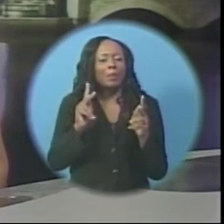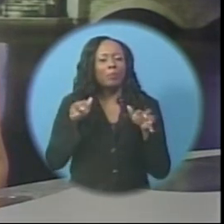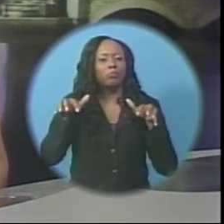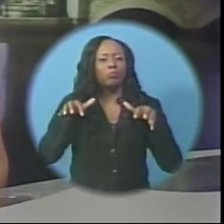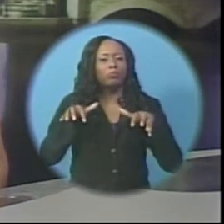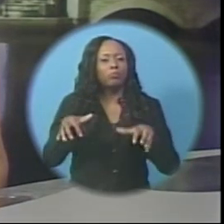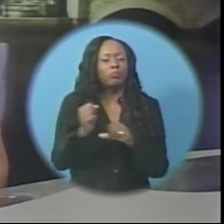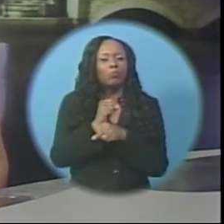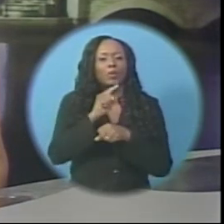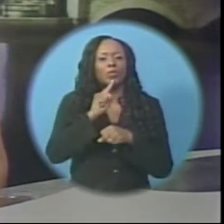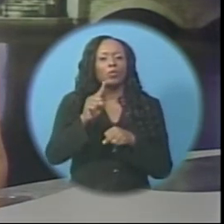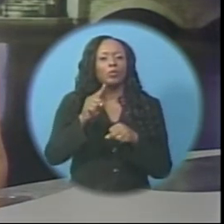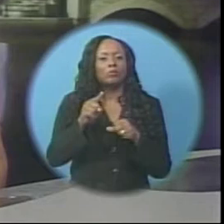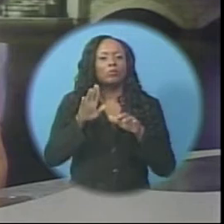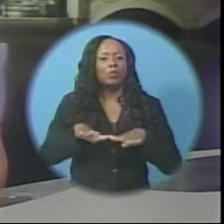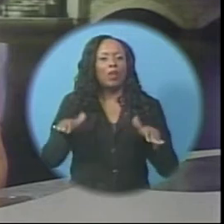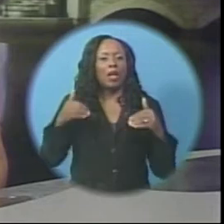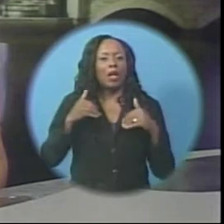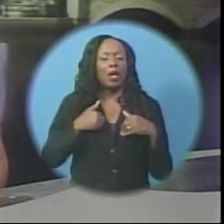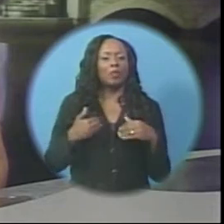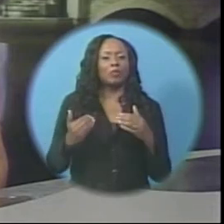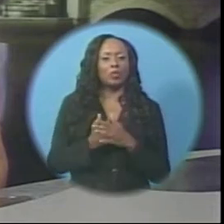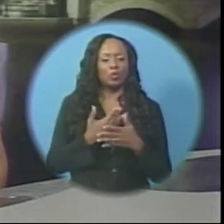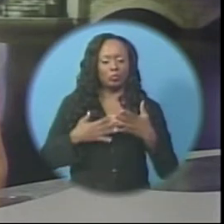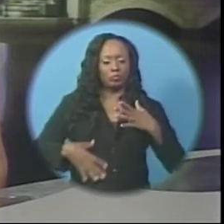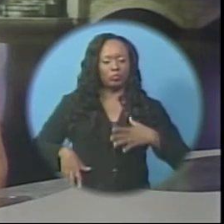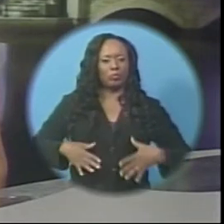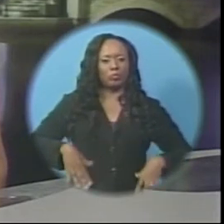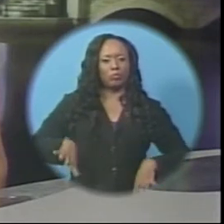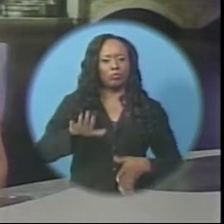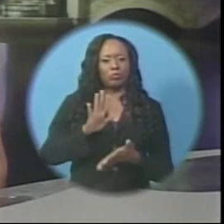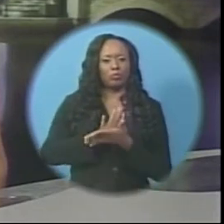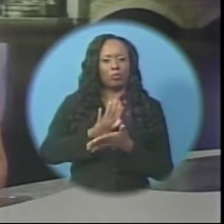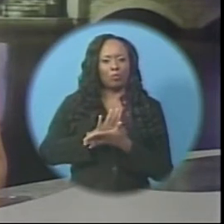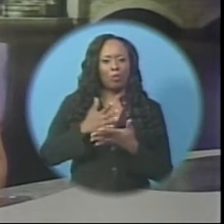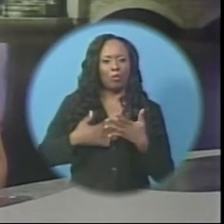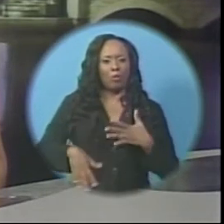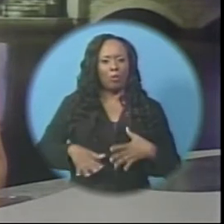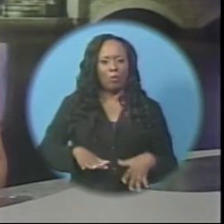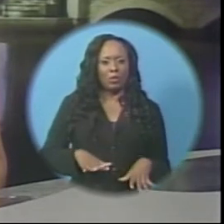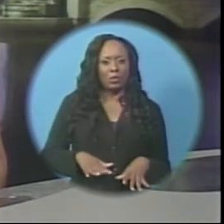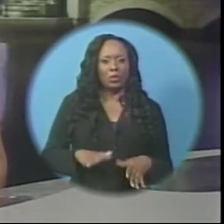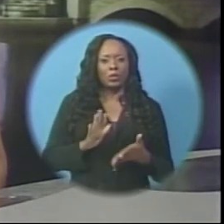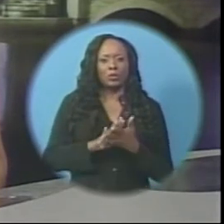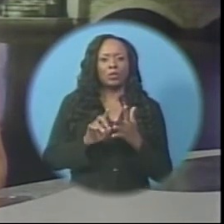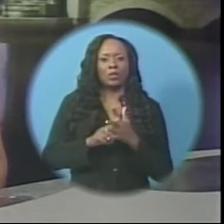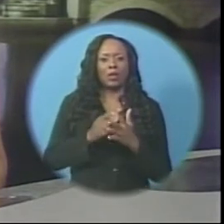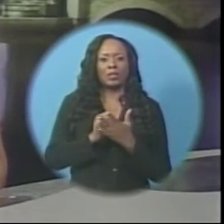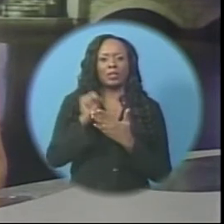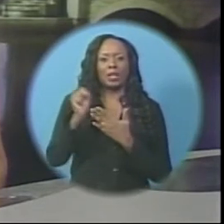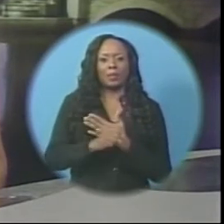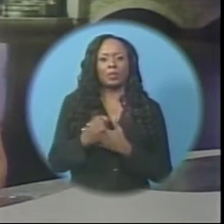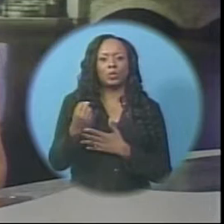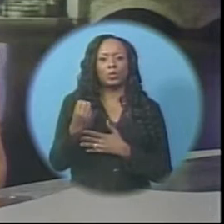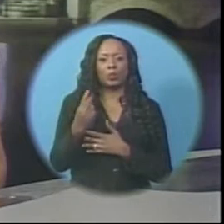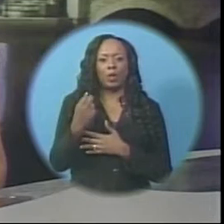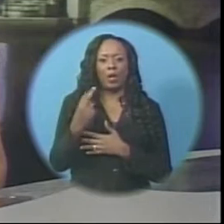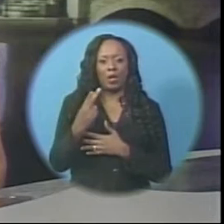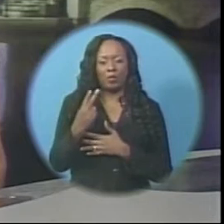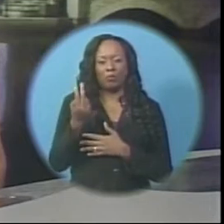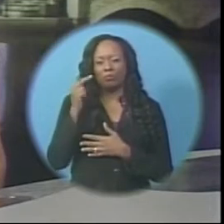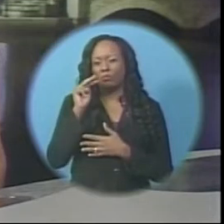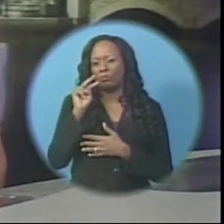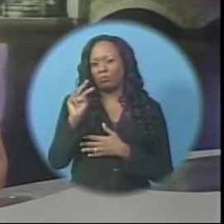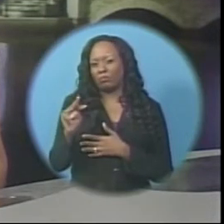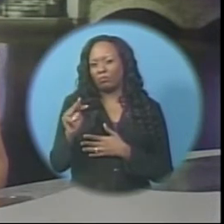are well outfitted for the new school term. And with the school scheduled to start on September 12th, a CBC team visited the city to see